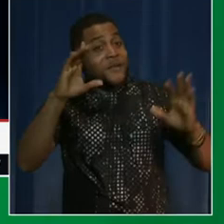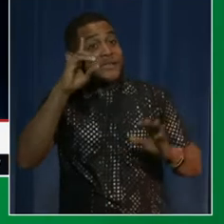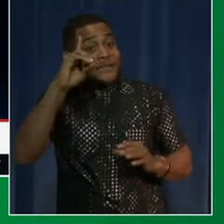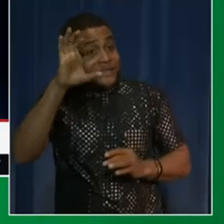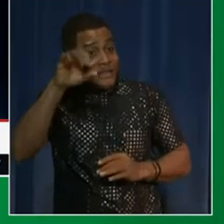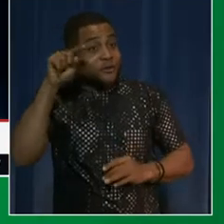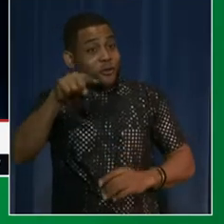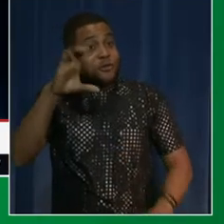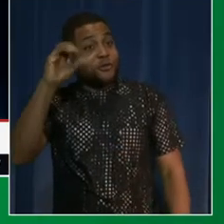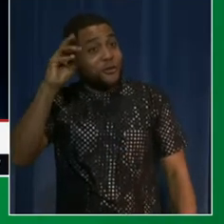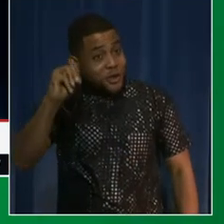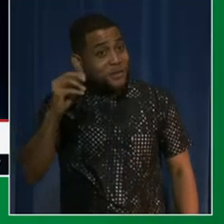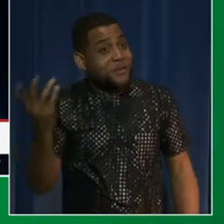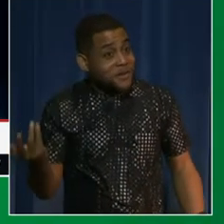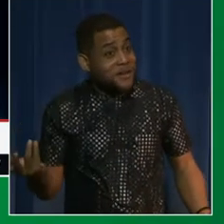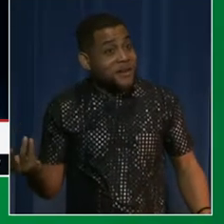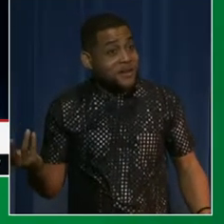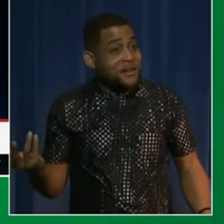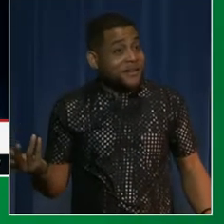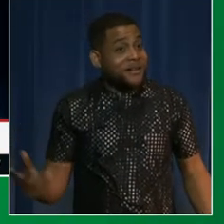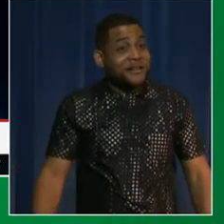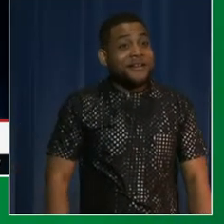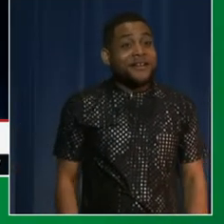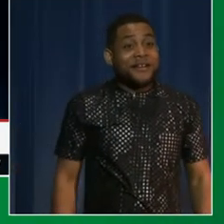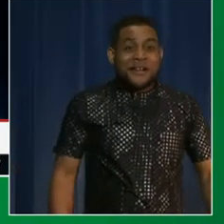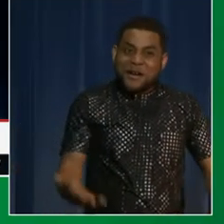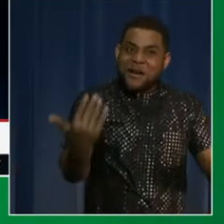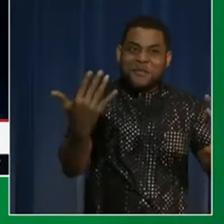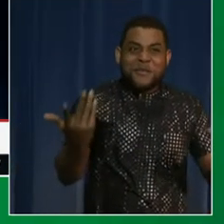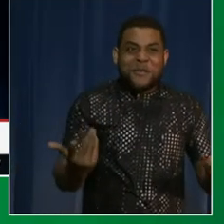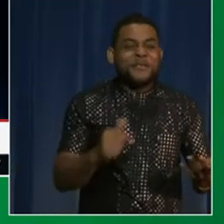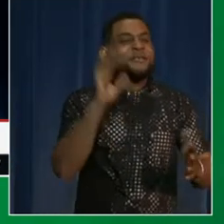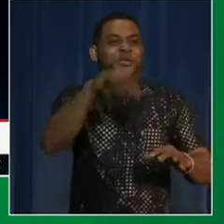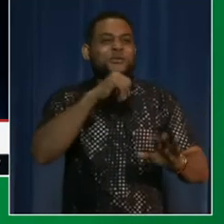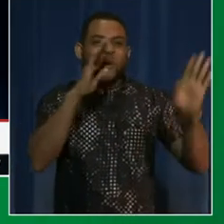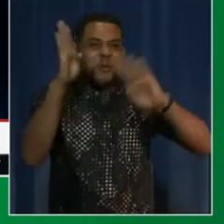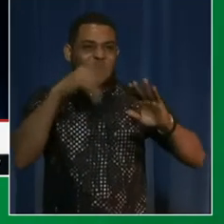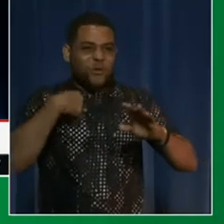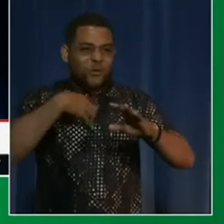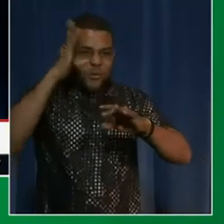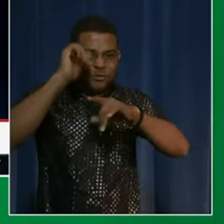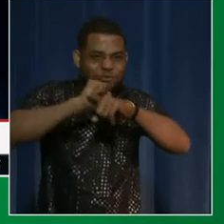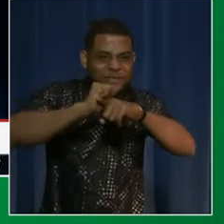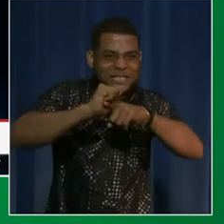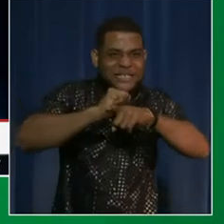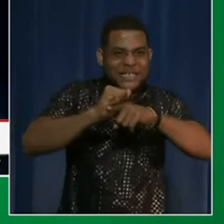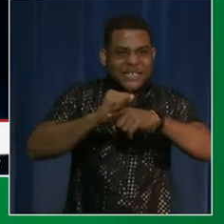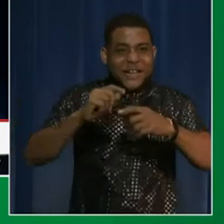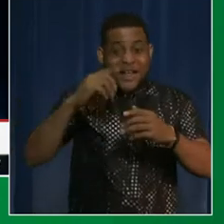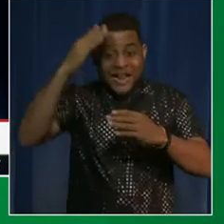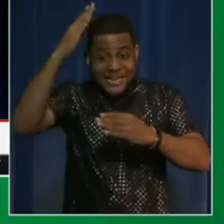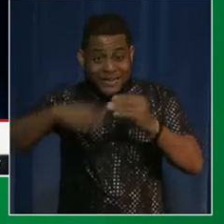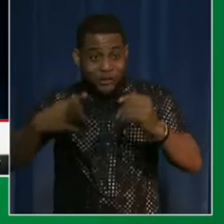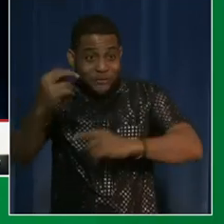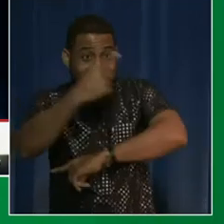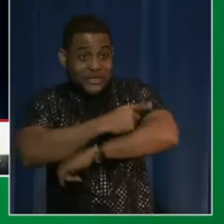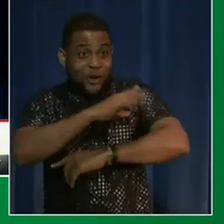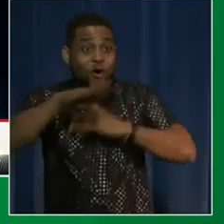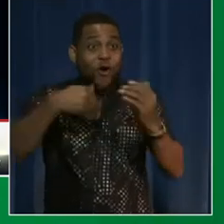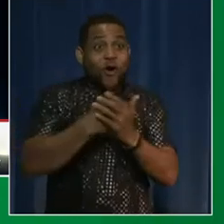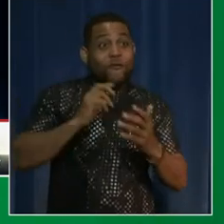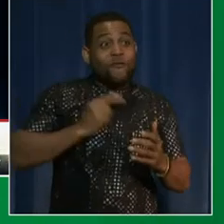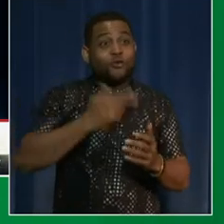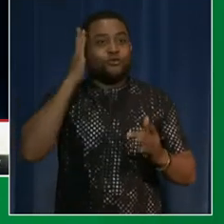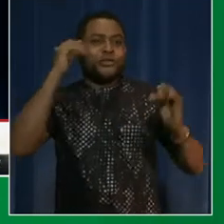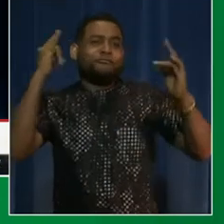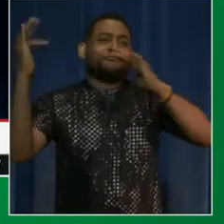.com. All right. So with that, don't worry. We'll practice throughout the day. By the end of the day, we'll all be shouting it. It'll be like a rally. But with that, I